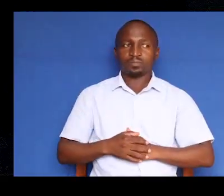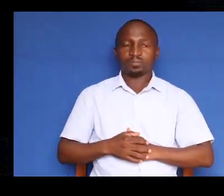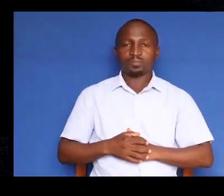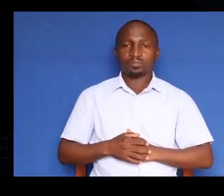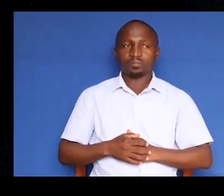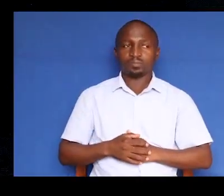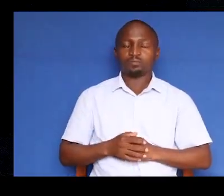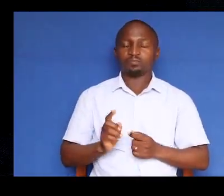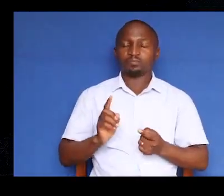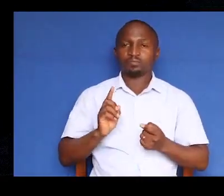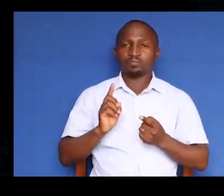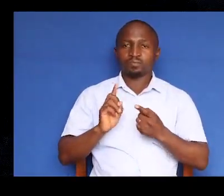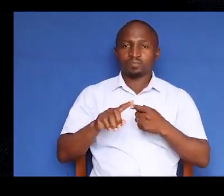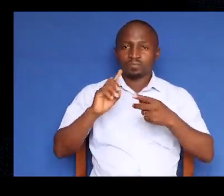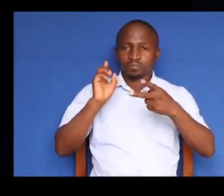And when we come